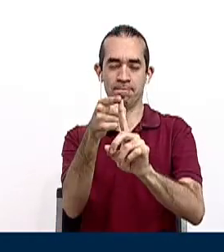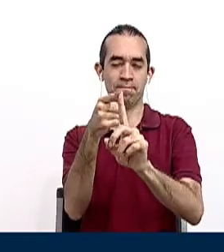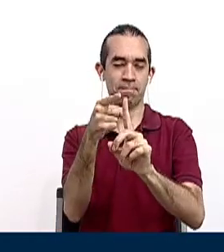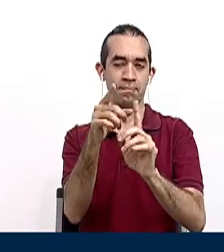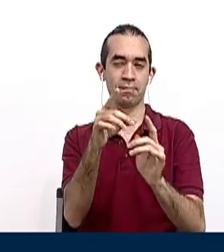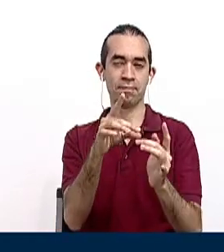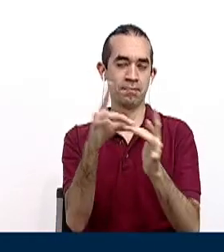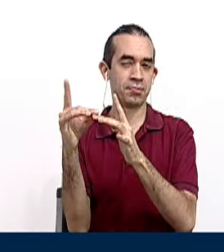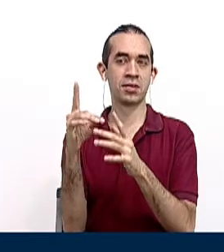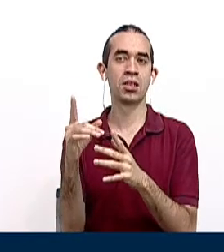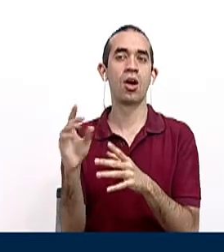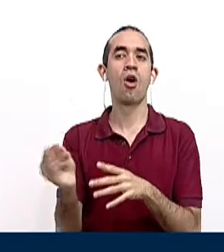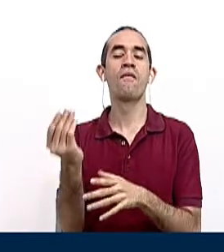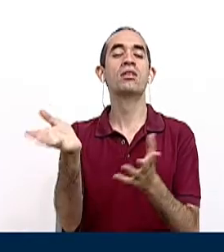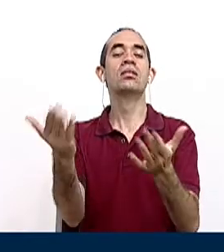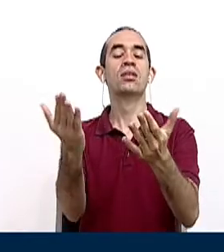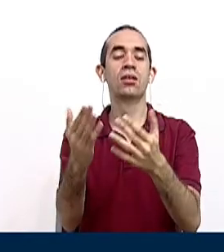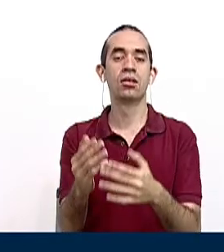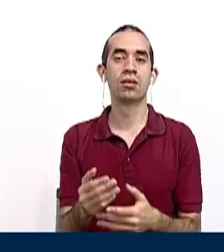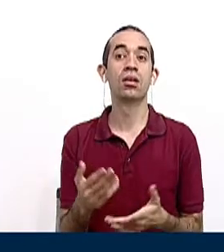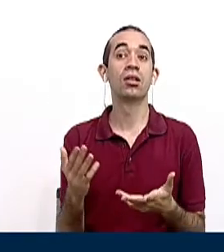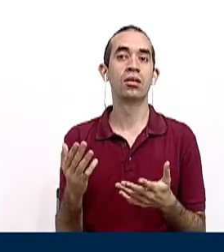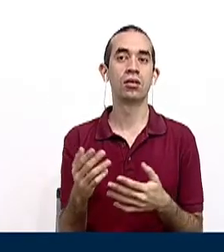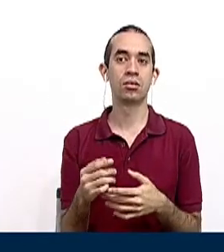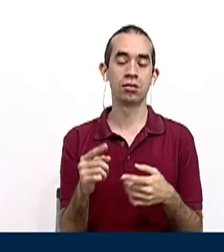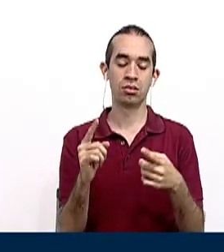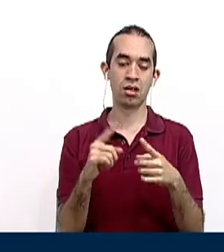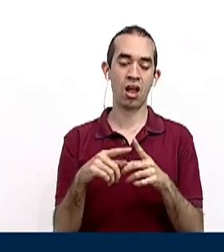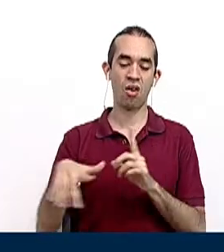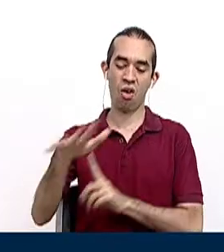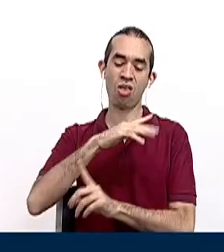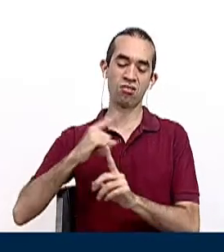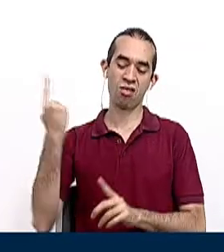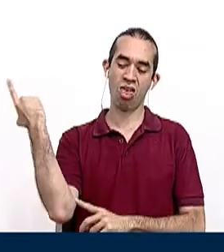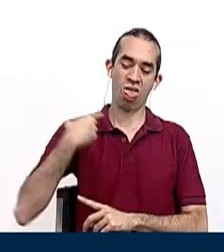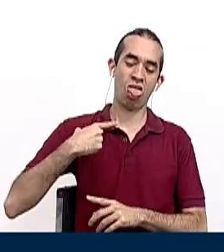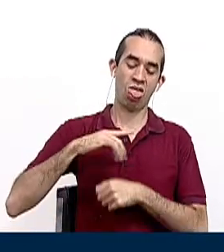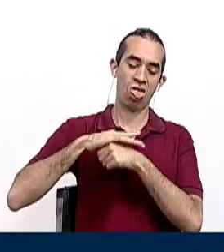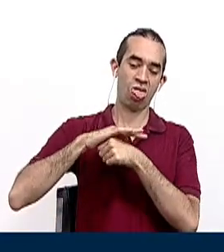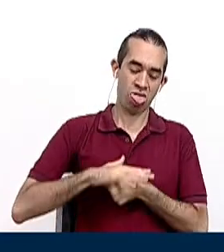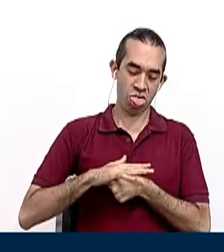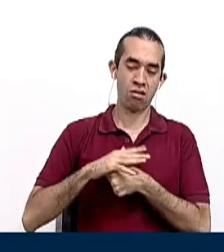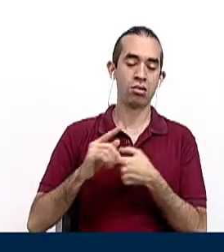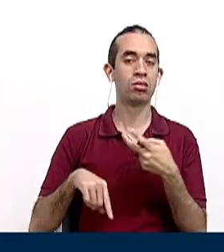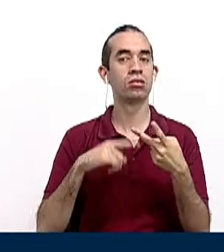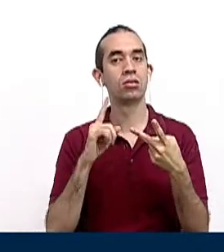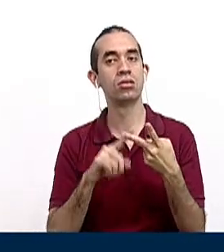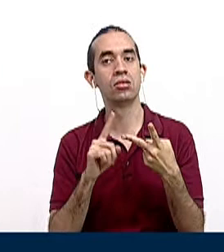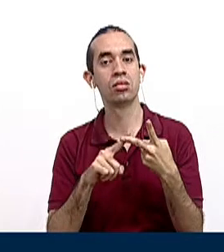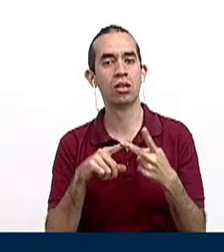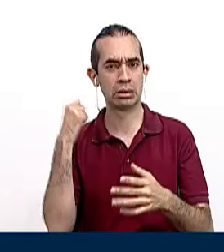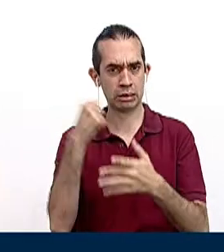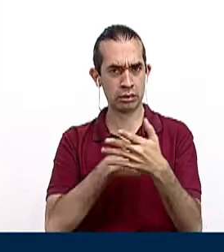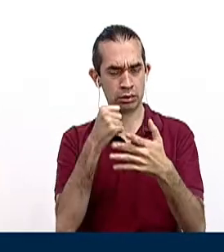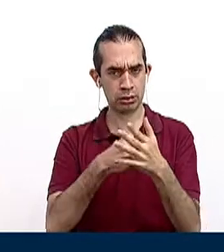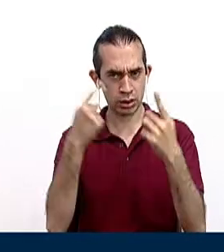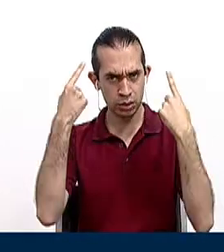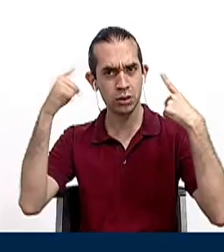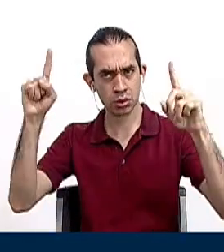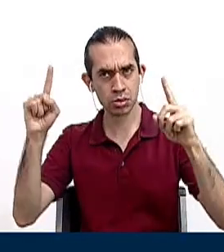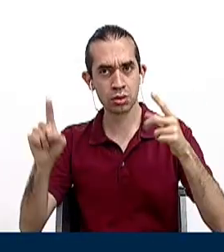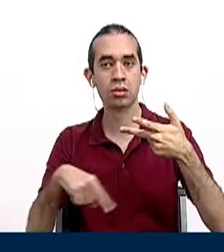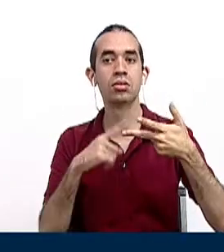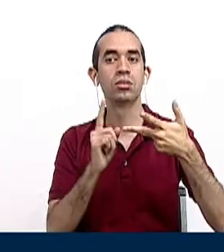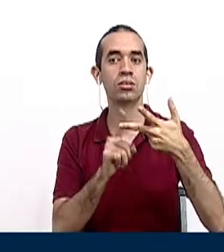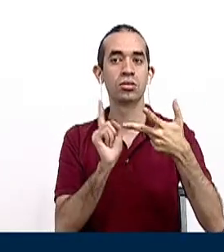young people to let their context define them, to work hard to achieve their goals, or